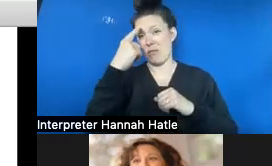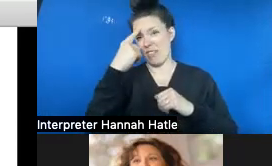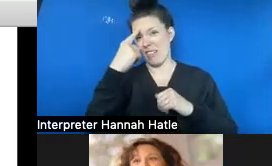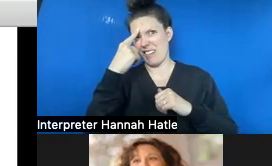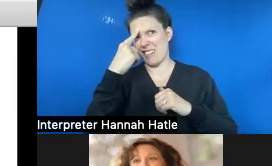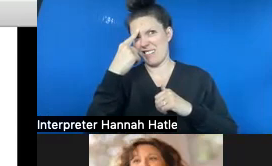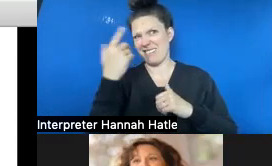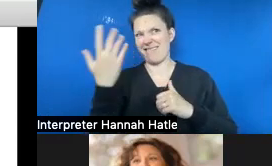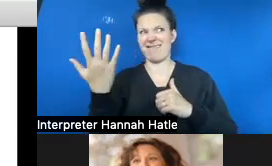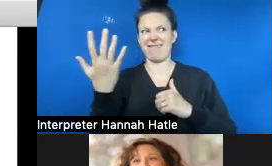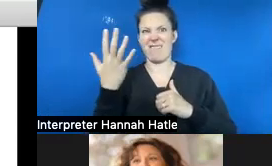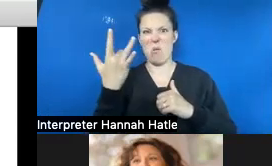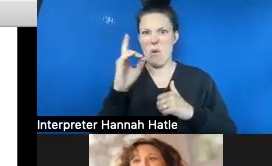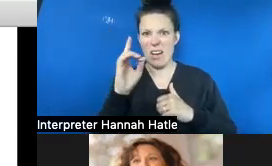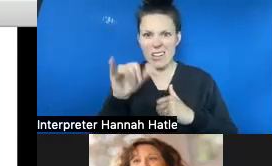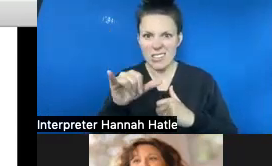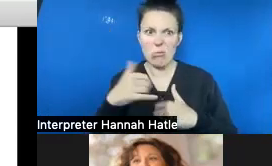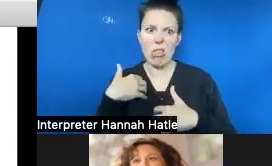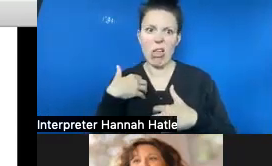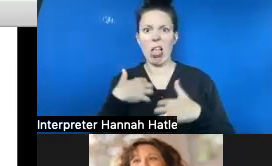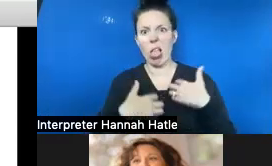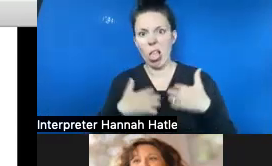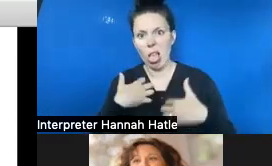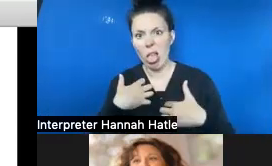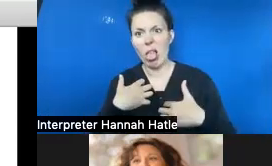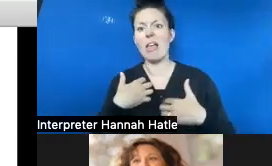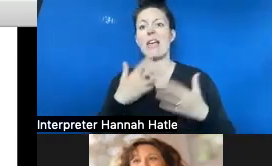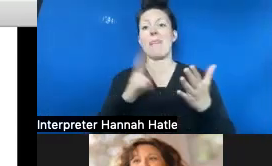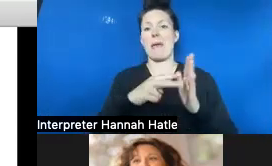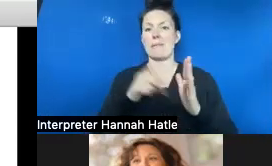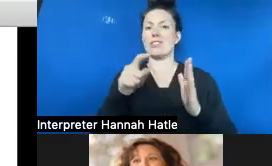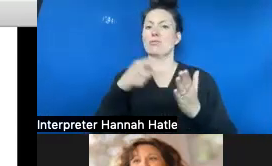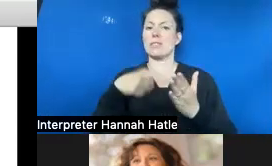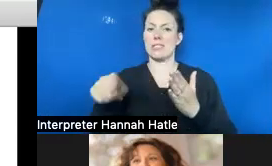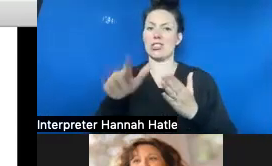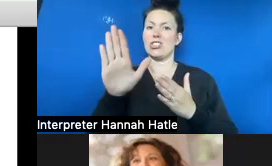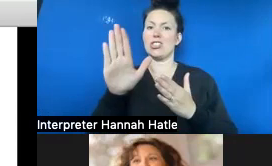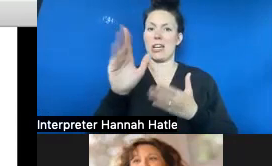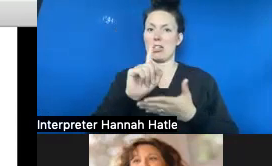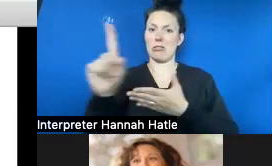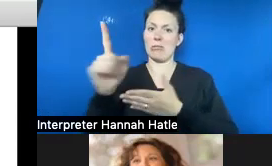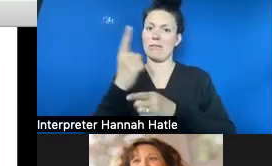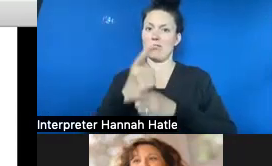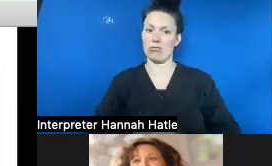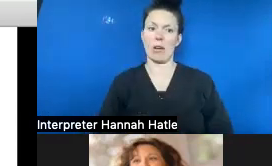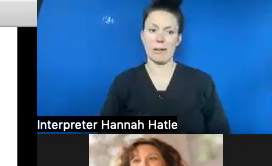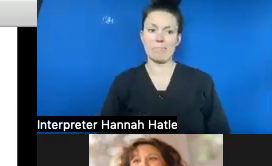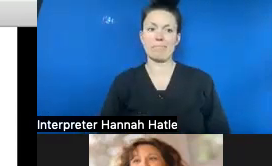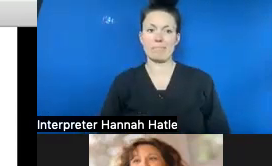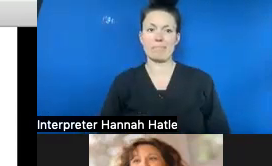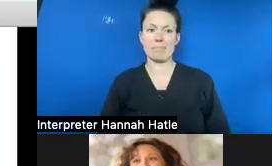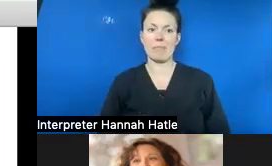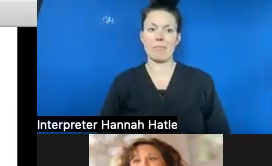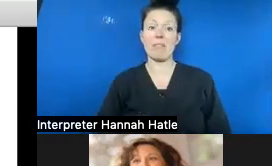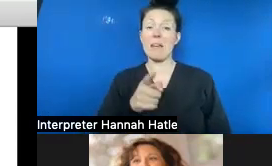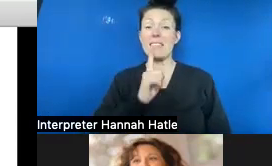why we would do that, that's us needing to check our privilege, right? Because that would be really